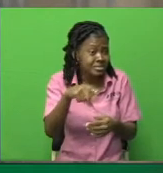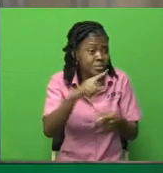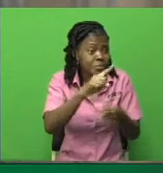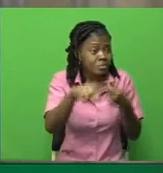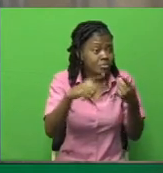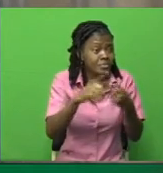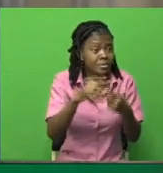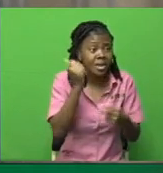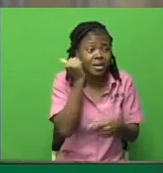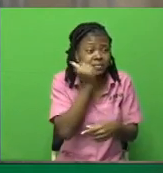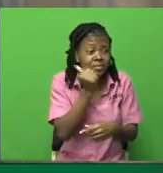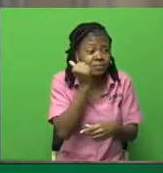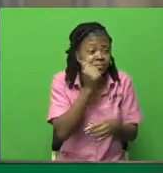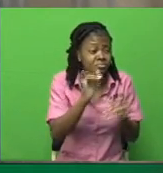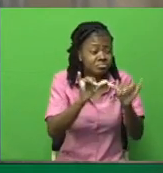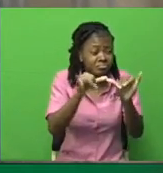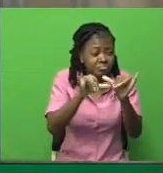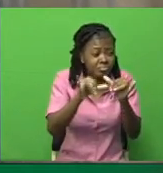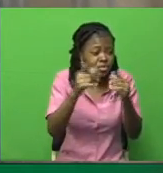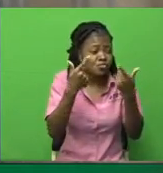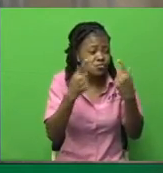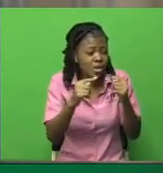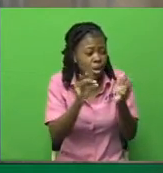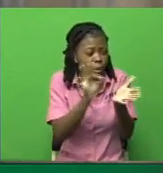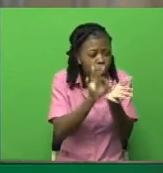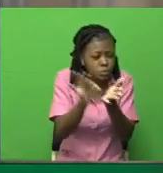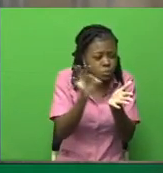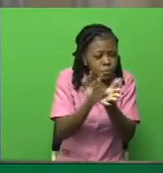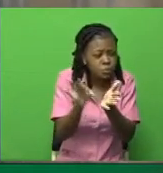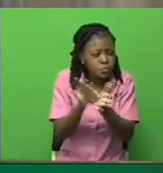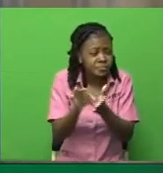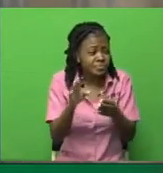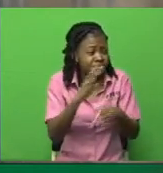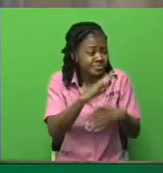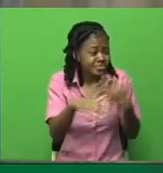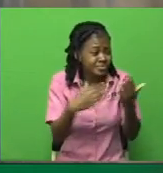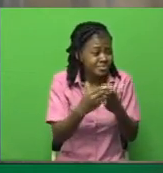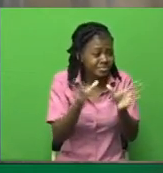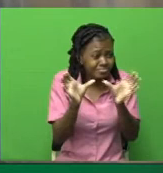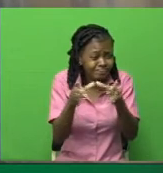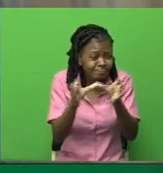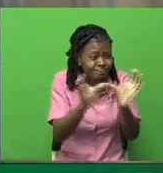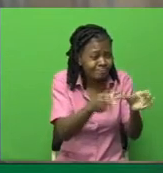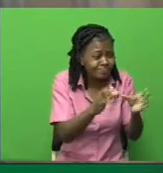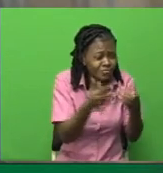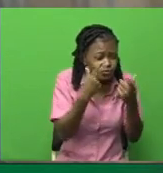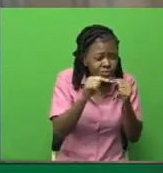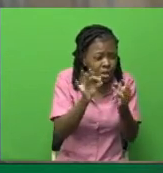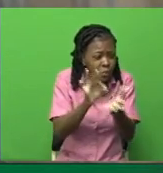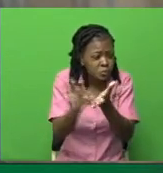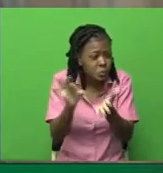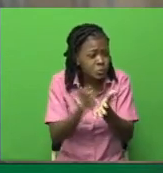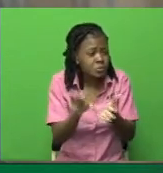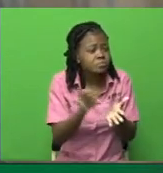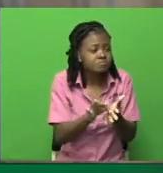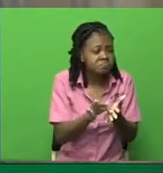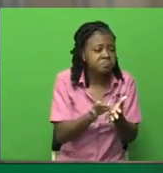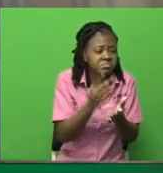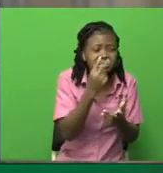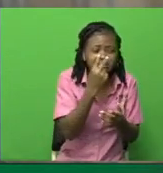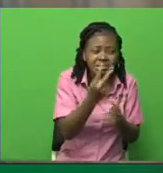every metric and in every sector there has been a decline